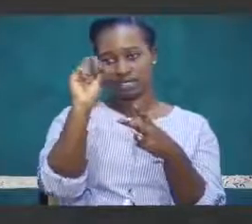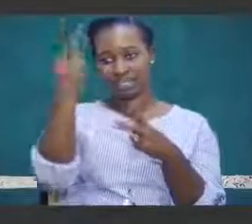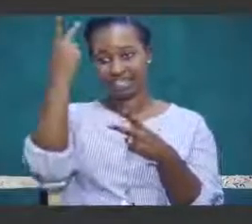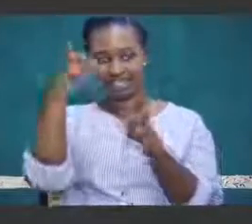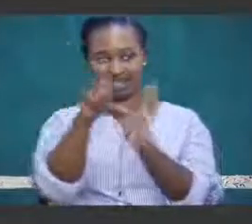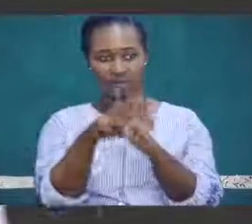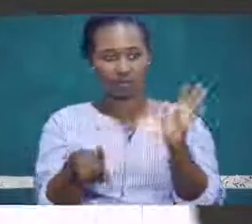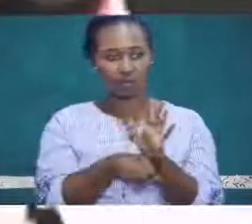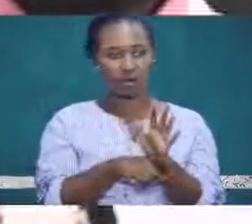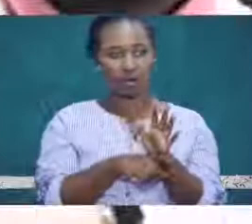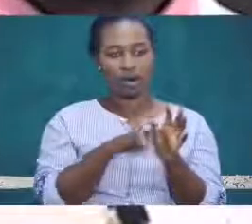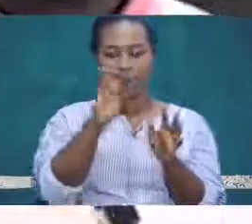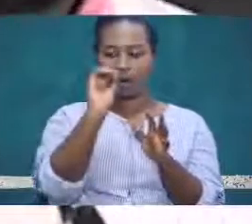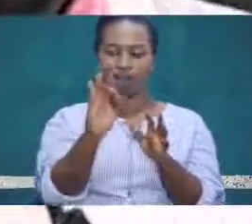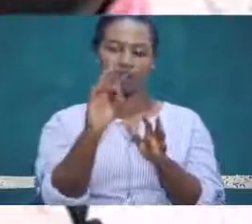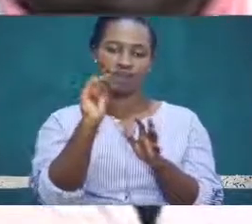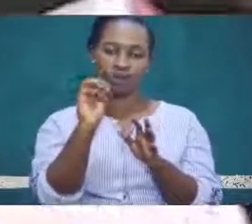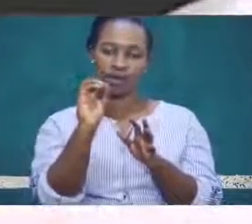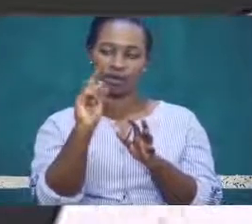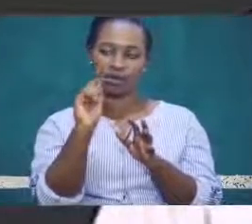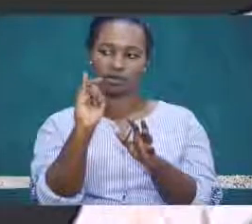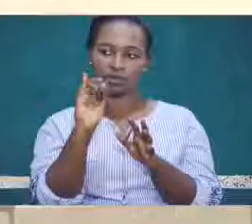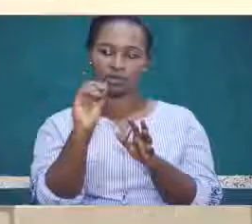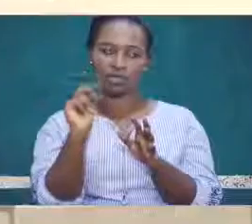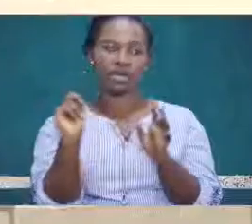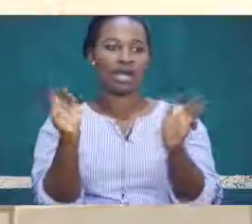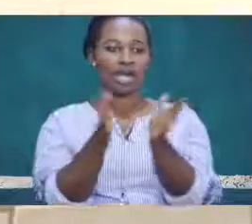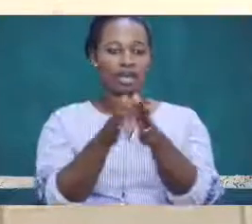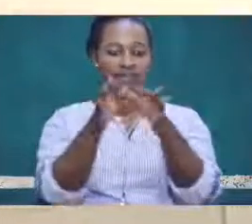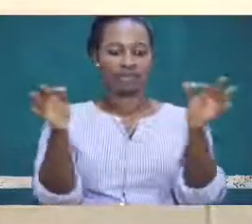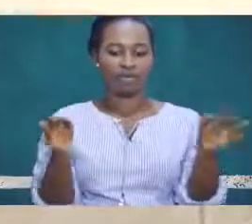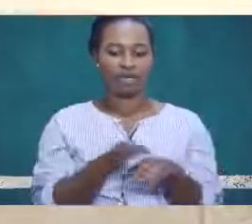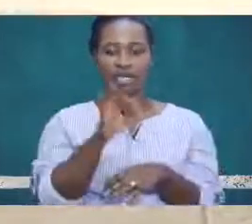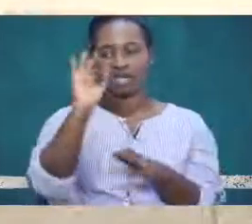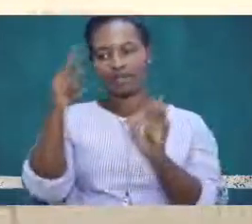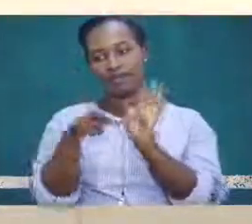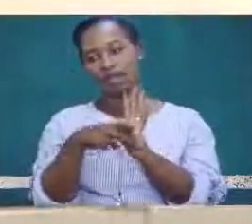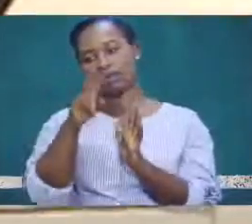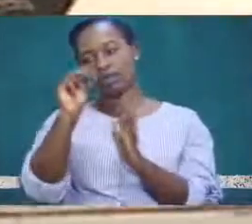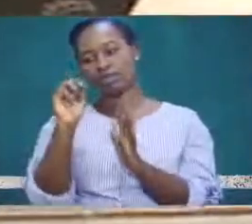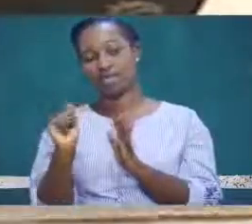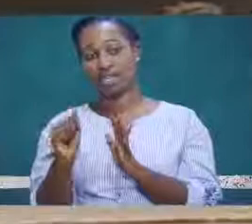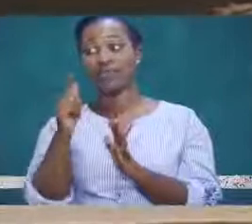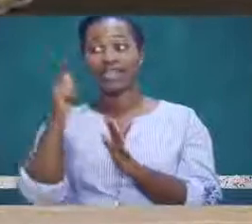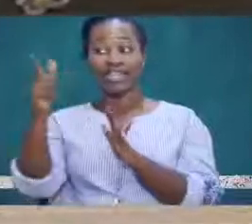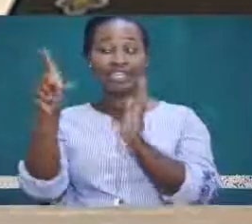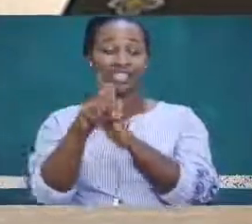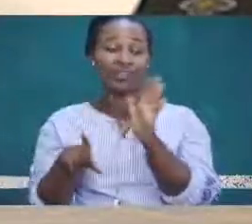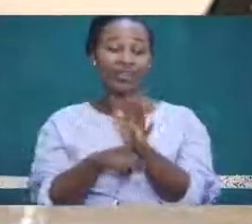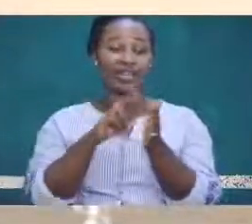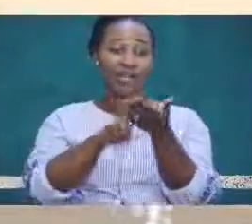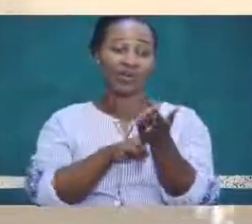shall see that Newton's law of motion can be applied to sports that we normally do,